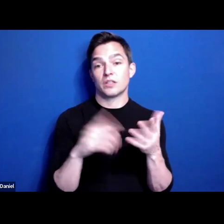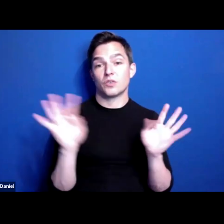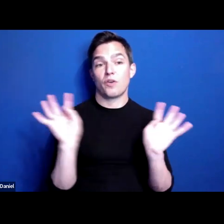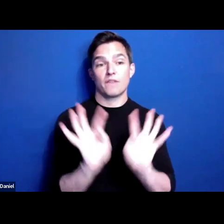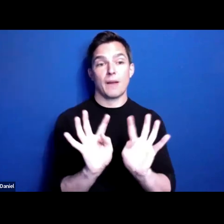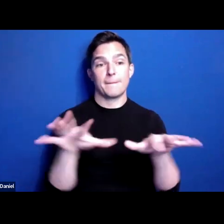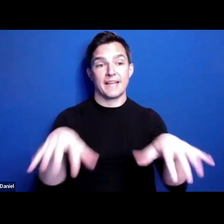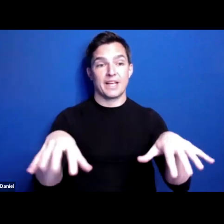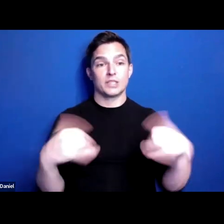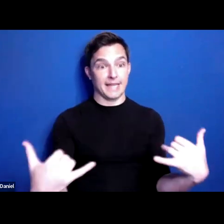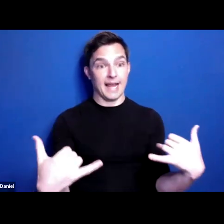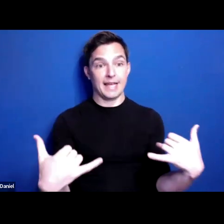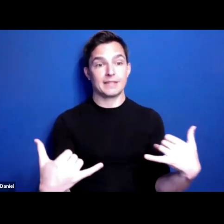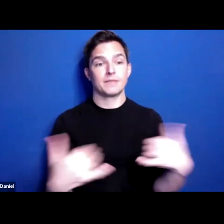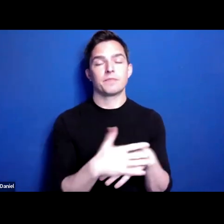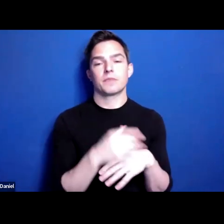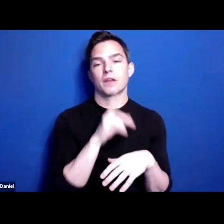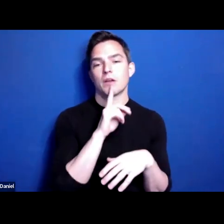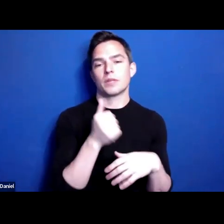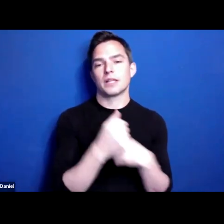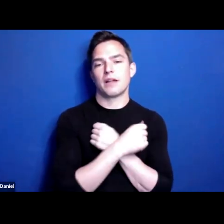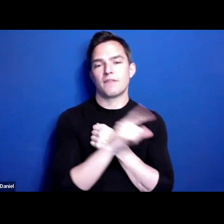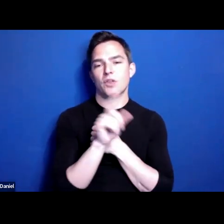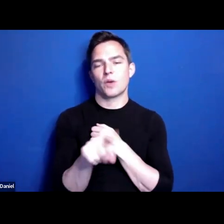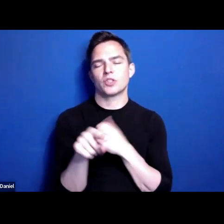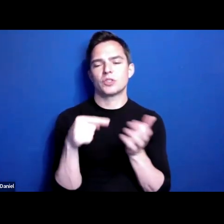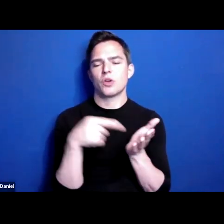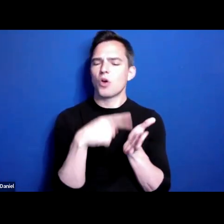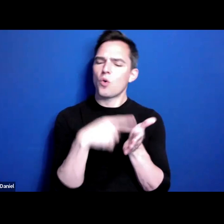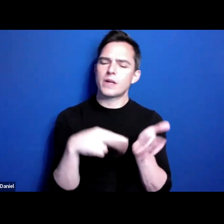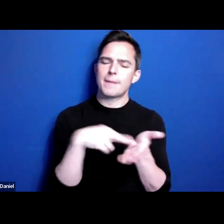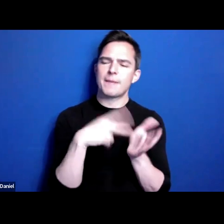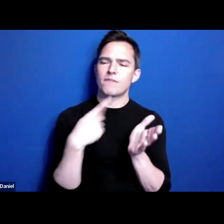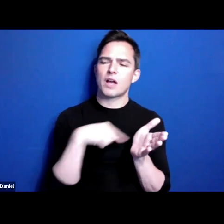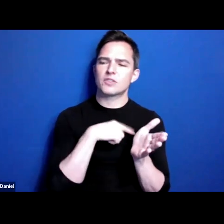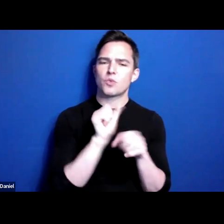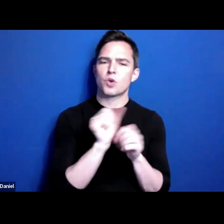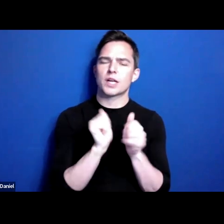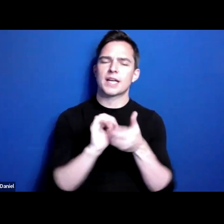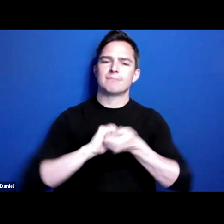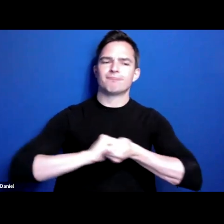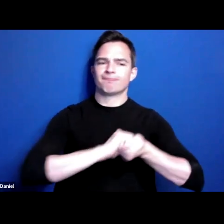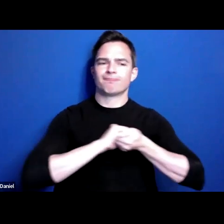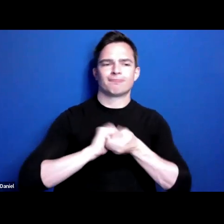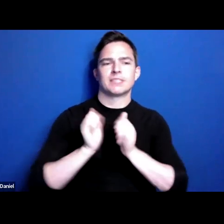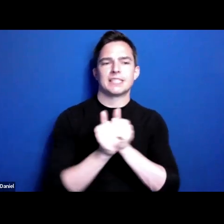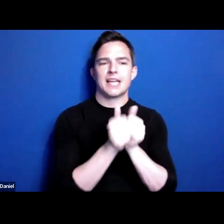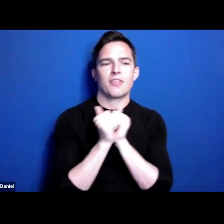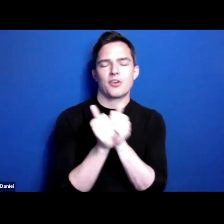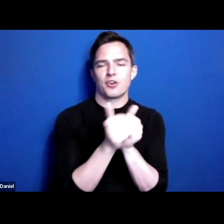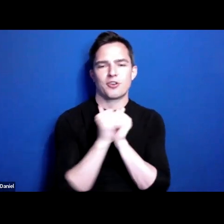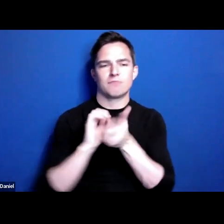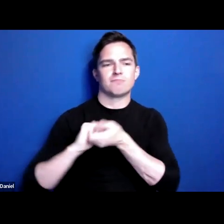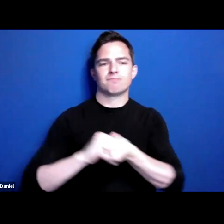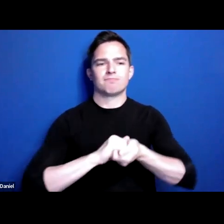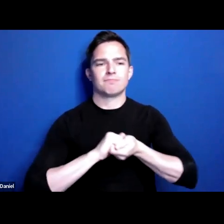today. I really love the question of like, what does it mean for us to work together and partner together? And